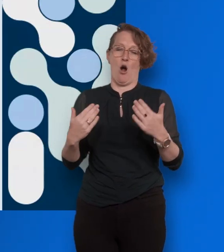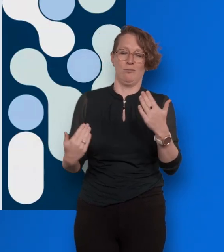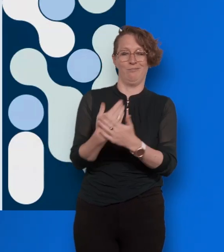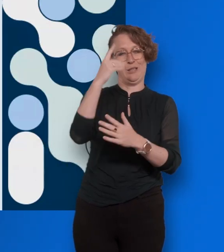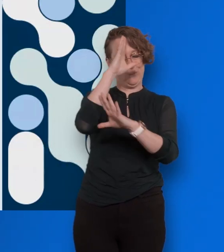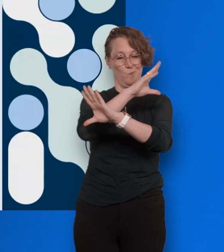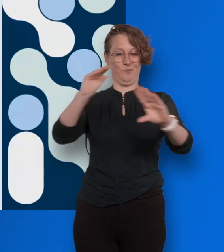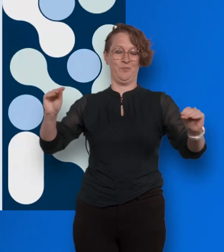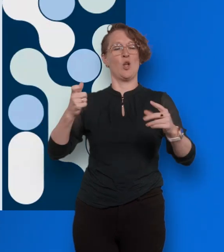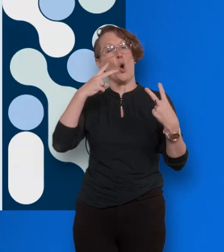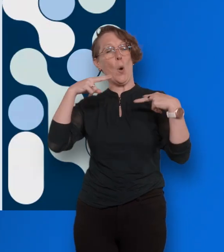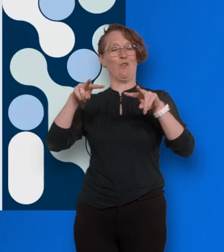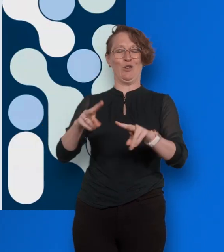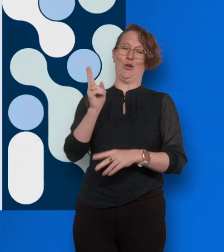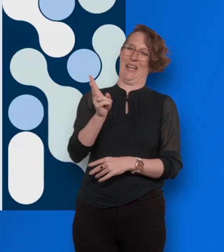of it.